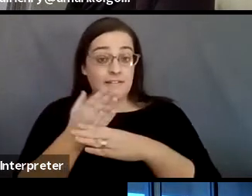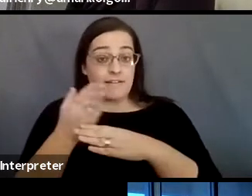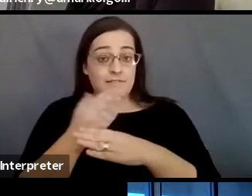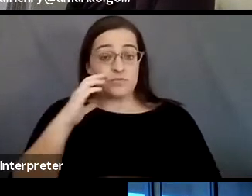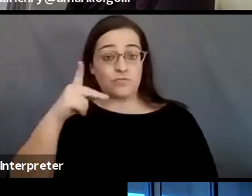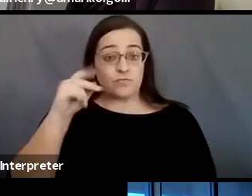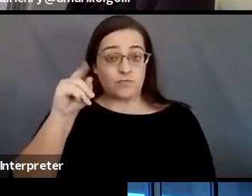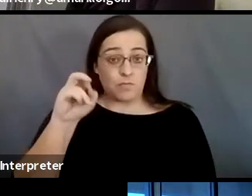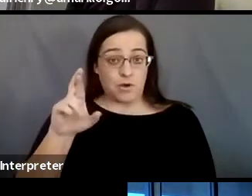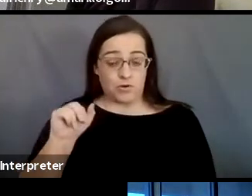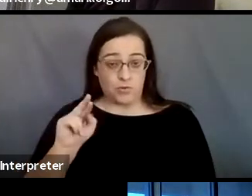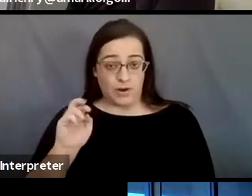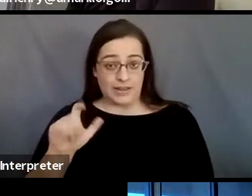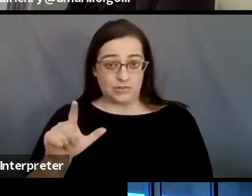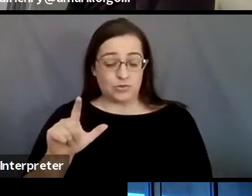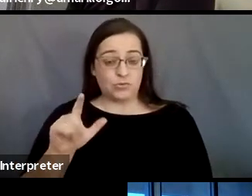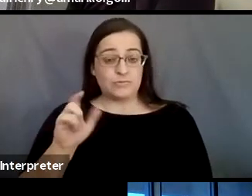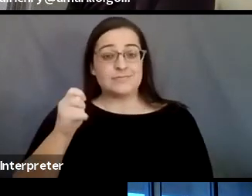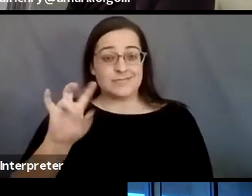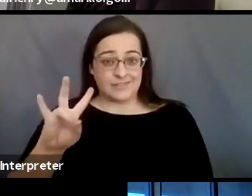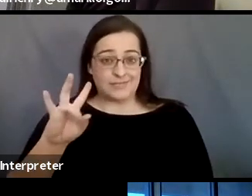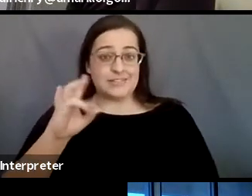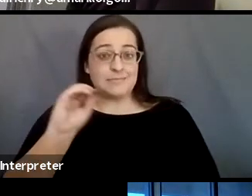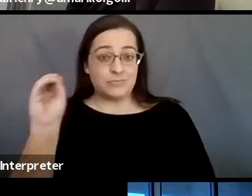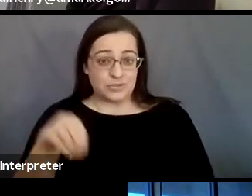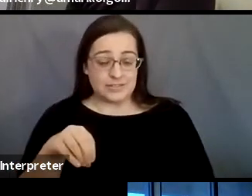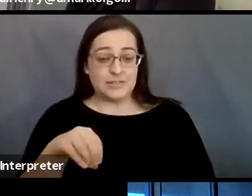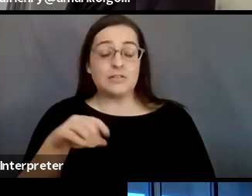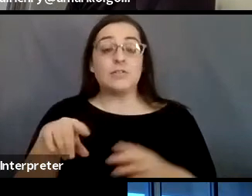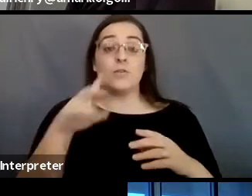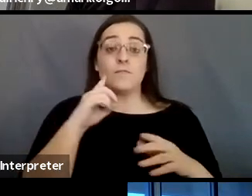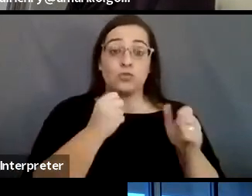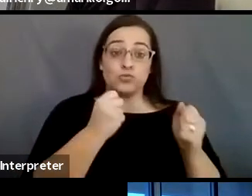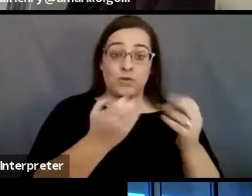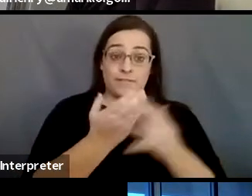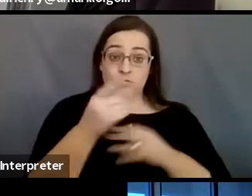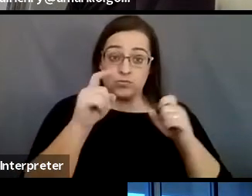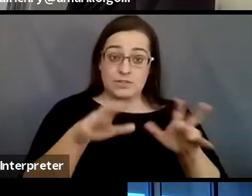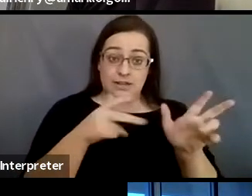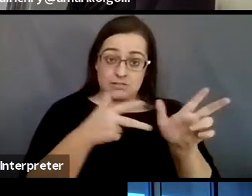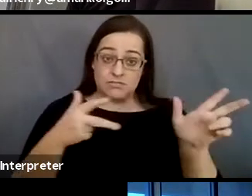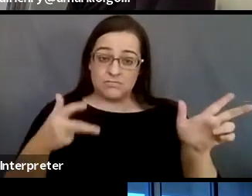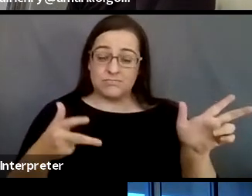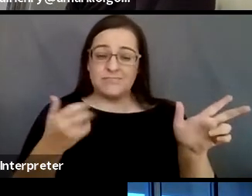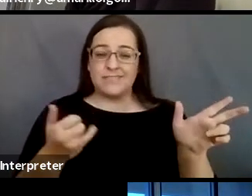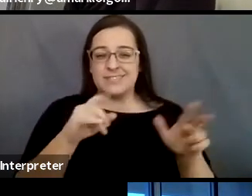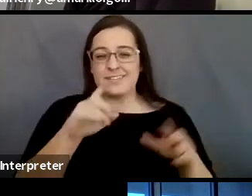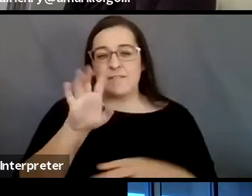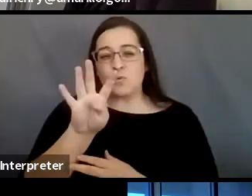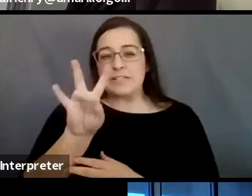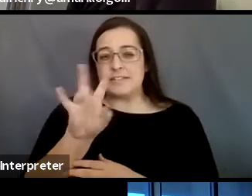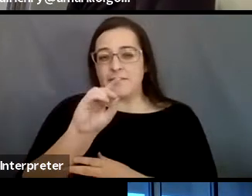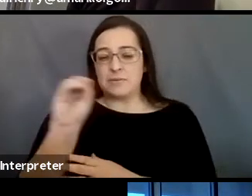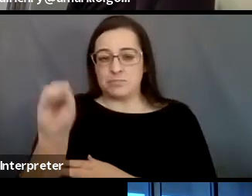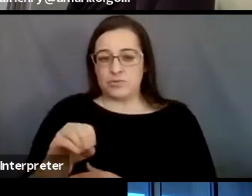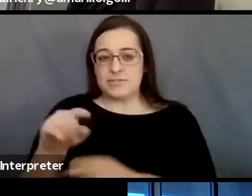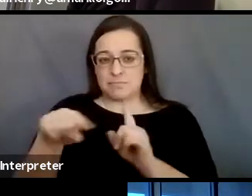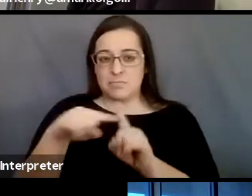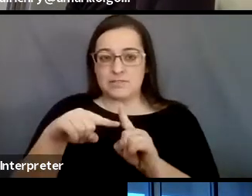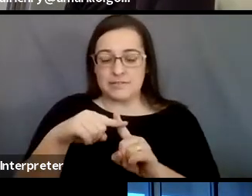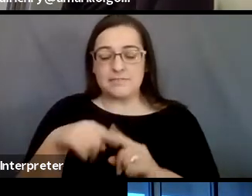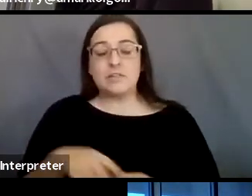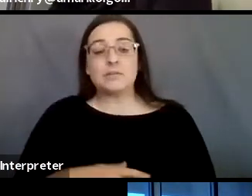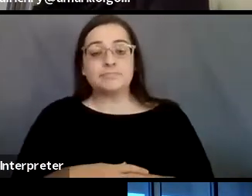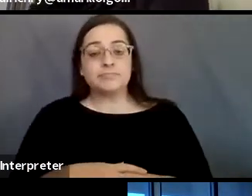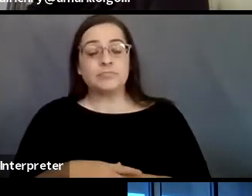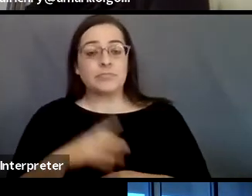and Randall counties is at 17%, and the positivity rate at the drive-through testing site is at 47%. I think it's important to